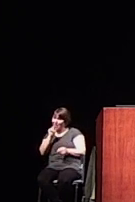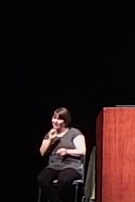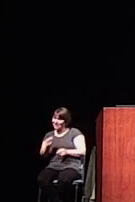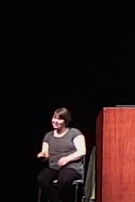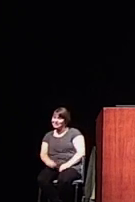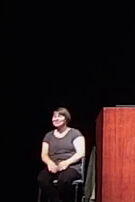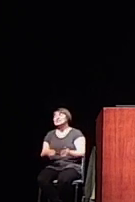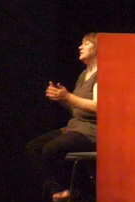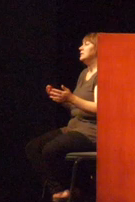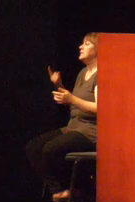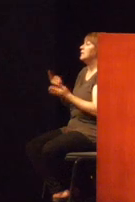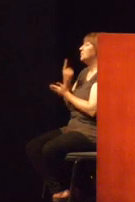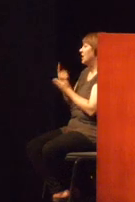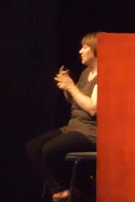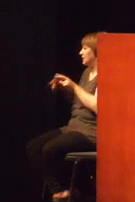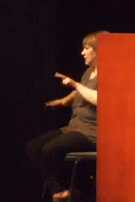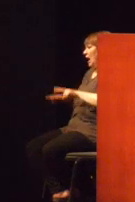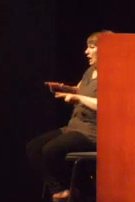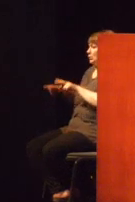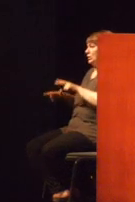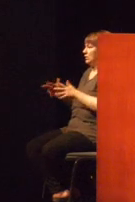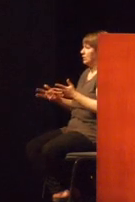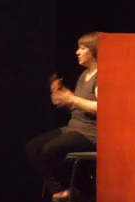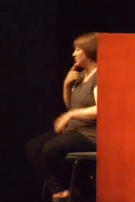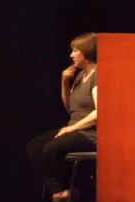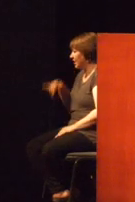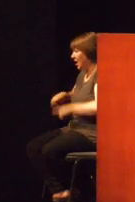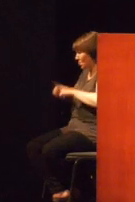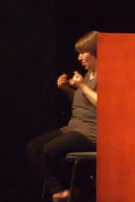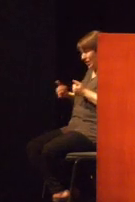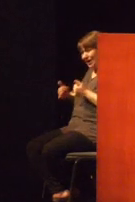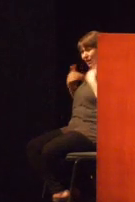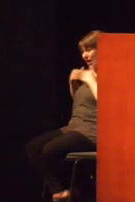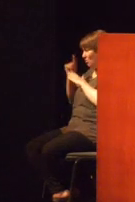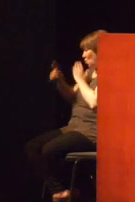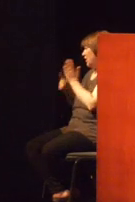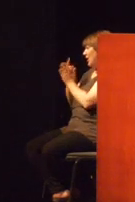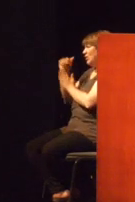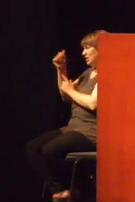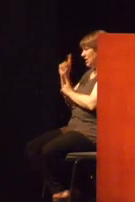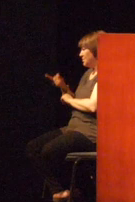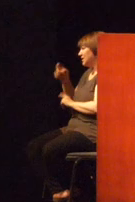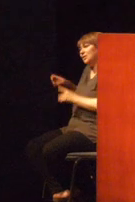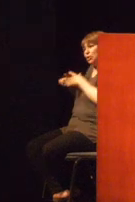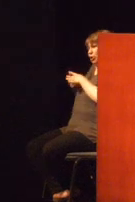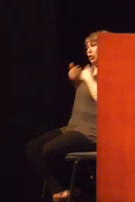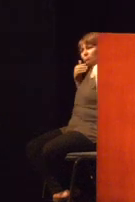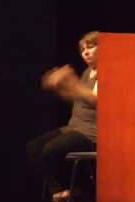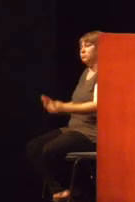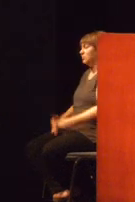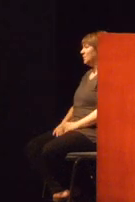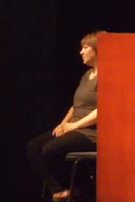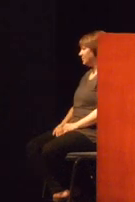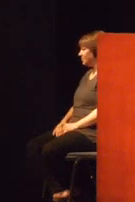the first thing that I say to people, but when we only have an hour and 10 minutes, then I have to, you know, we're going to get right to it. And